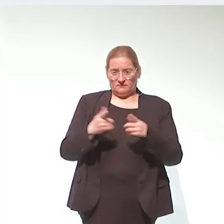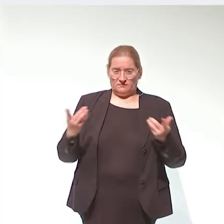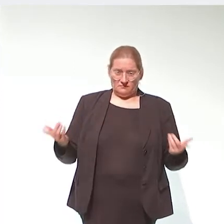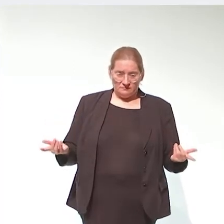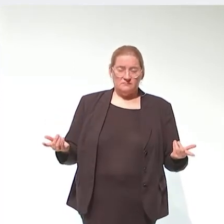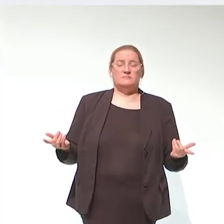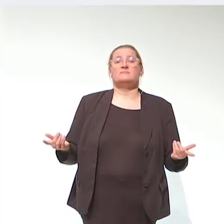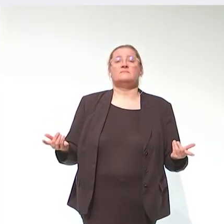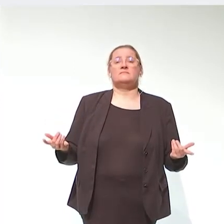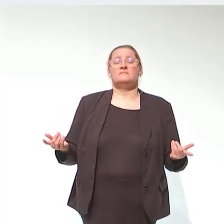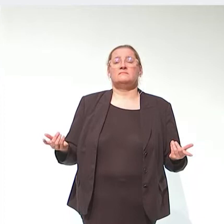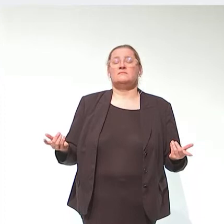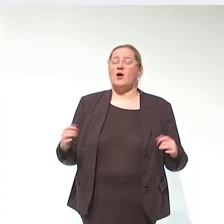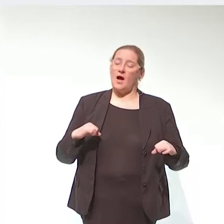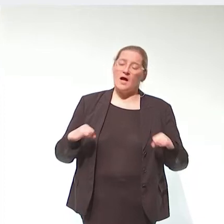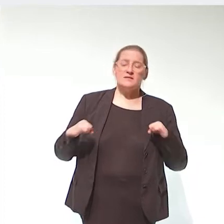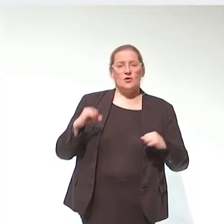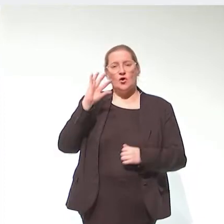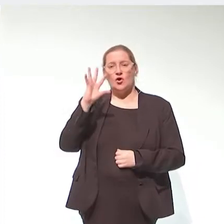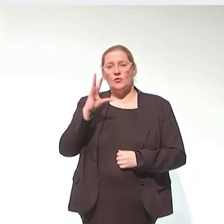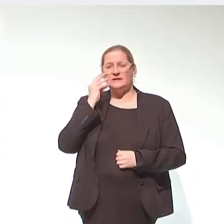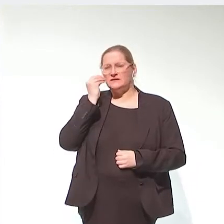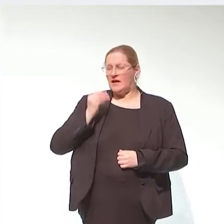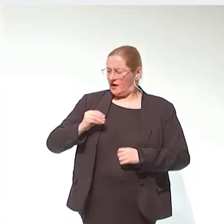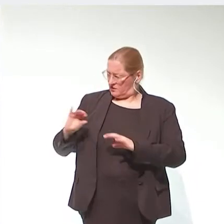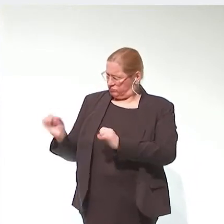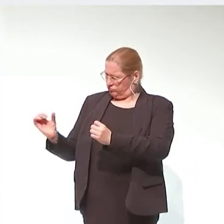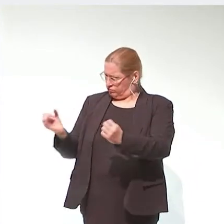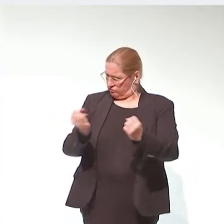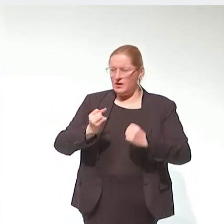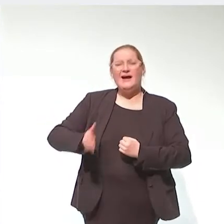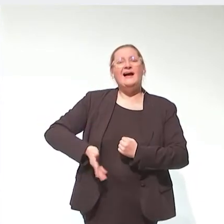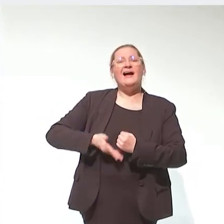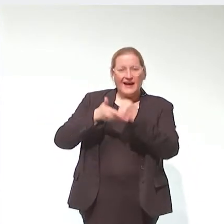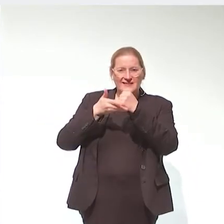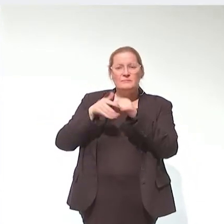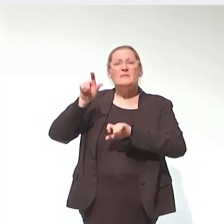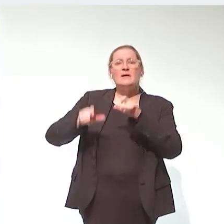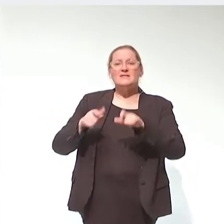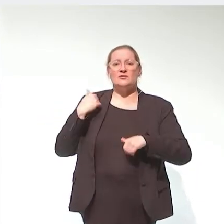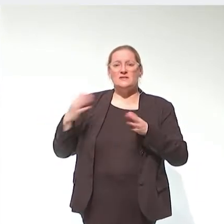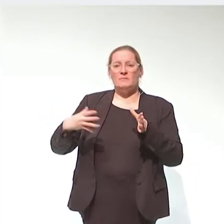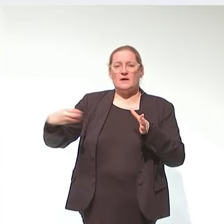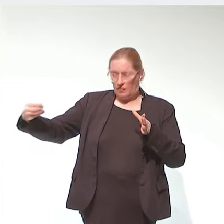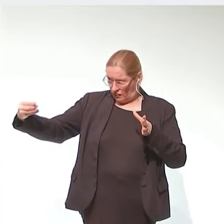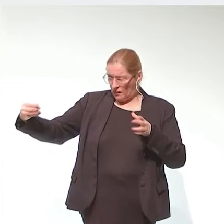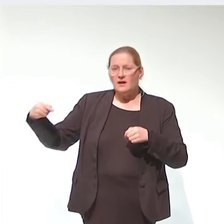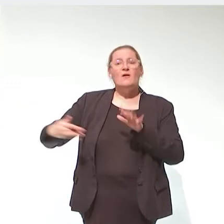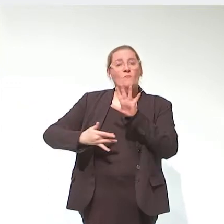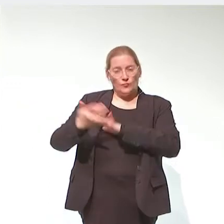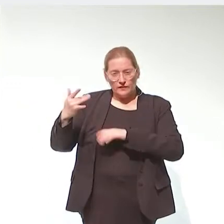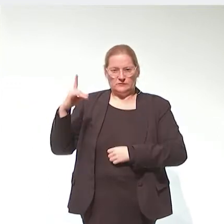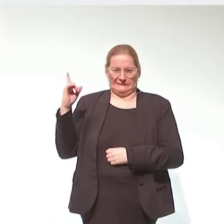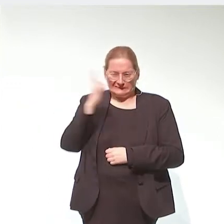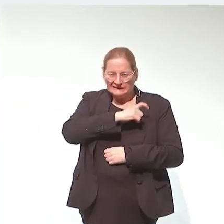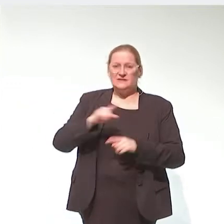flee, unable to access medicine, medical supplies, or the basic things we need to survive, unable